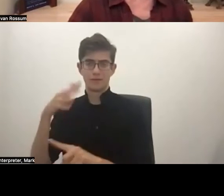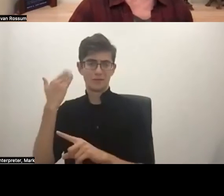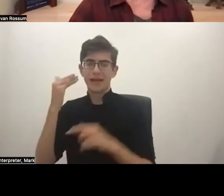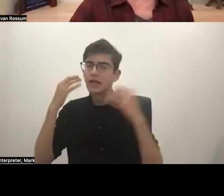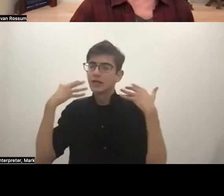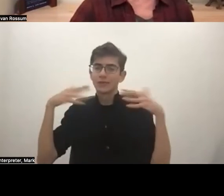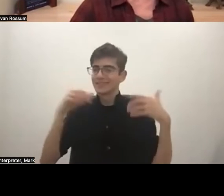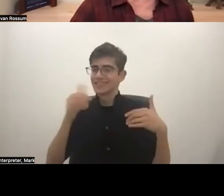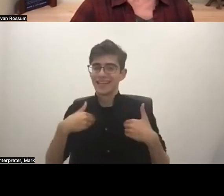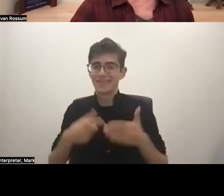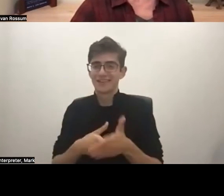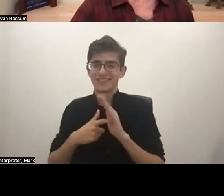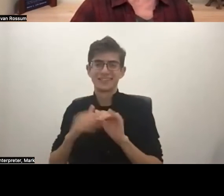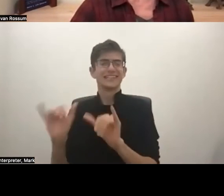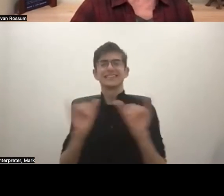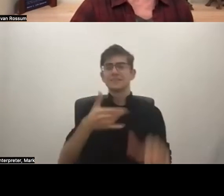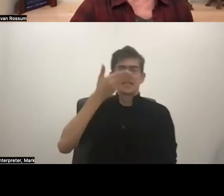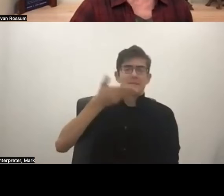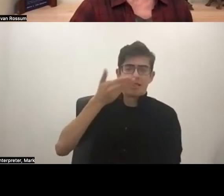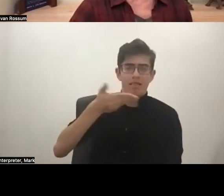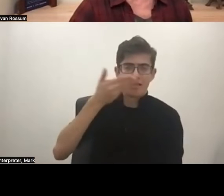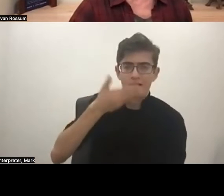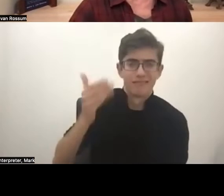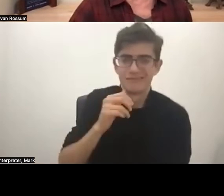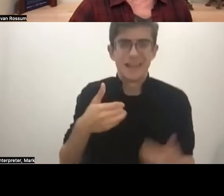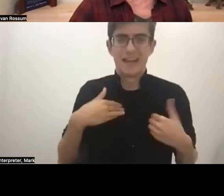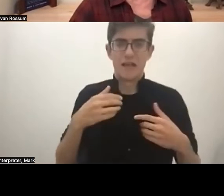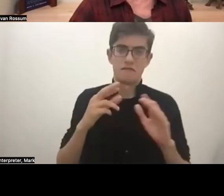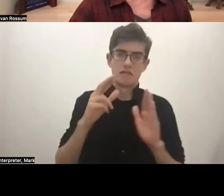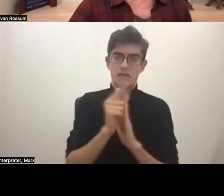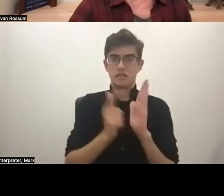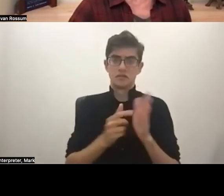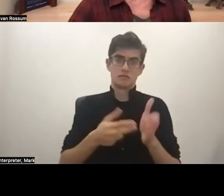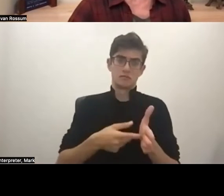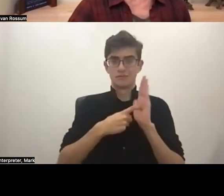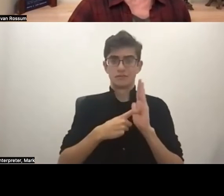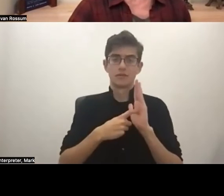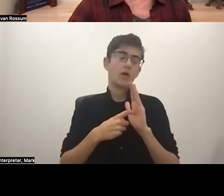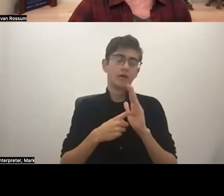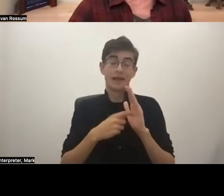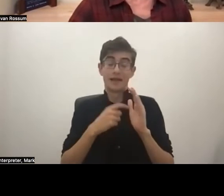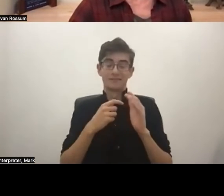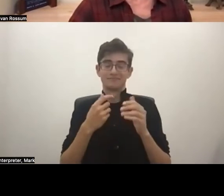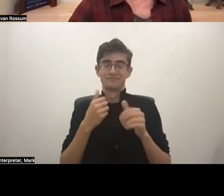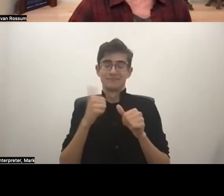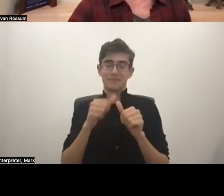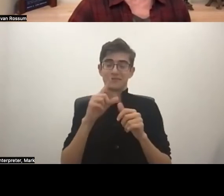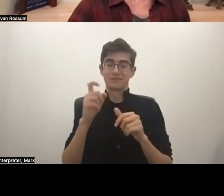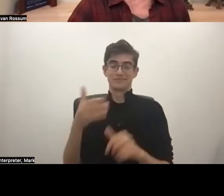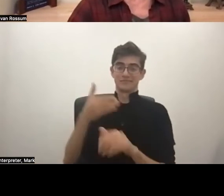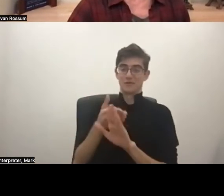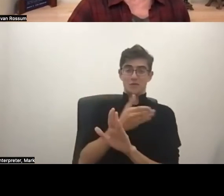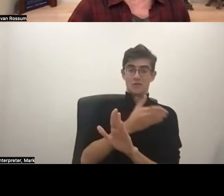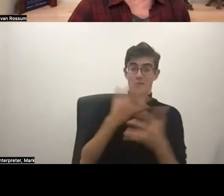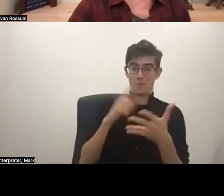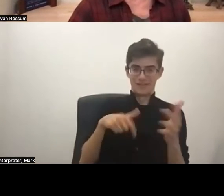odor. And one of the cases that I don't think any of us actually answered what cases there are under the Green Amendment.